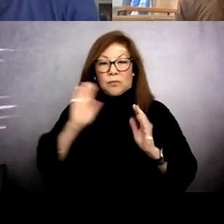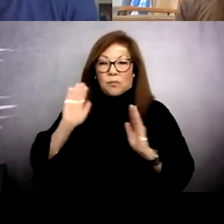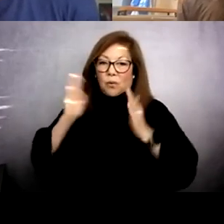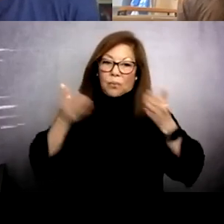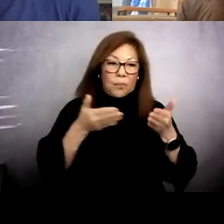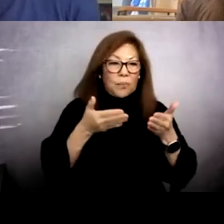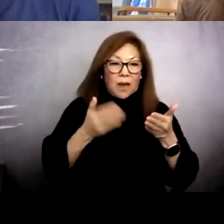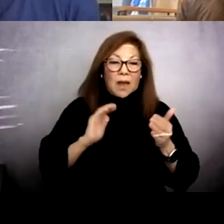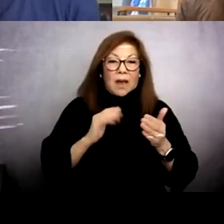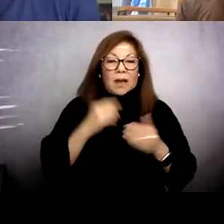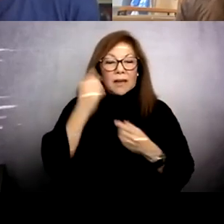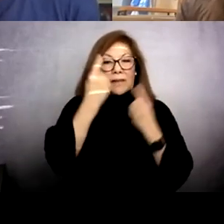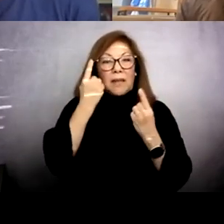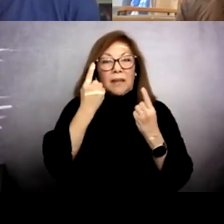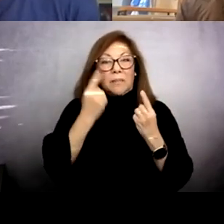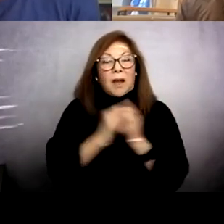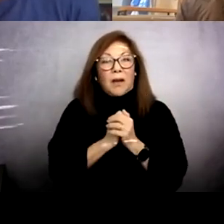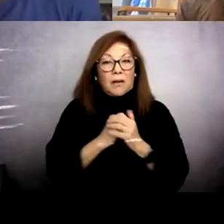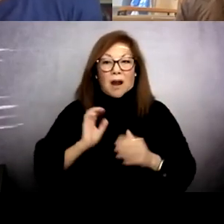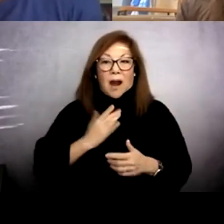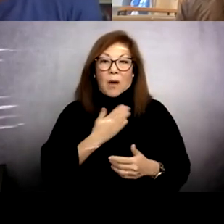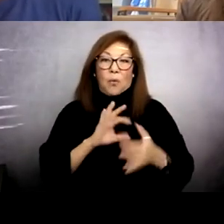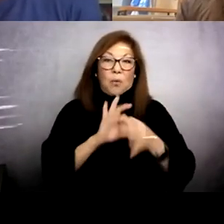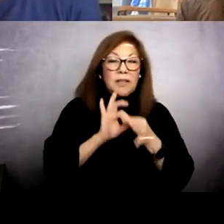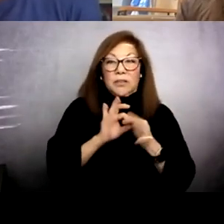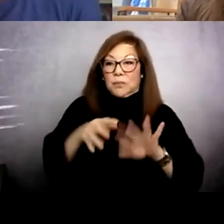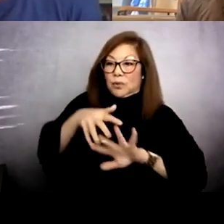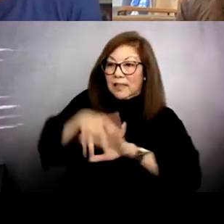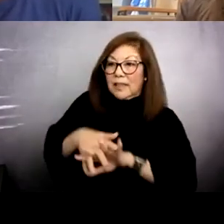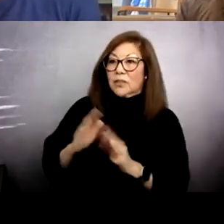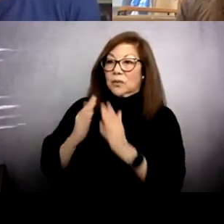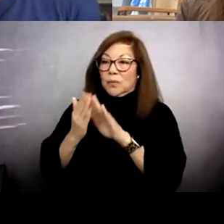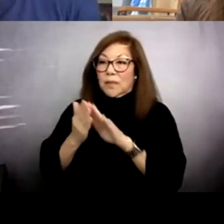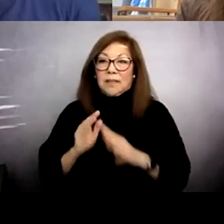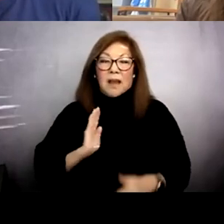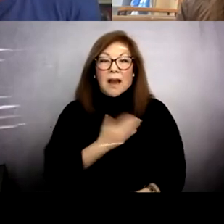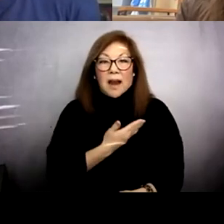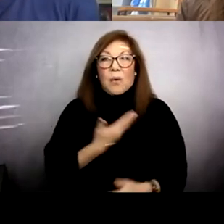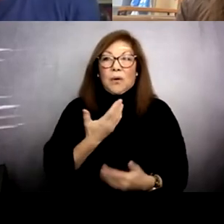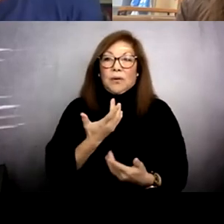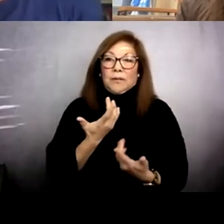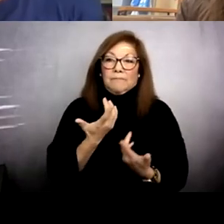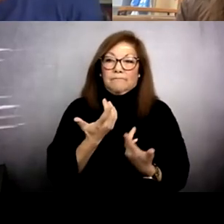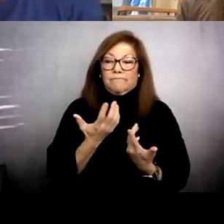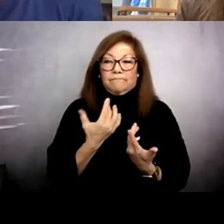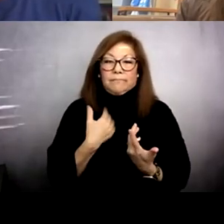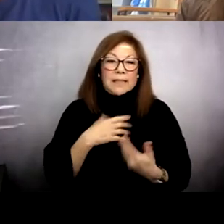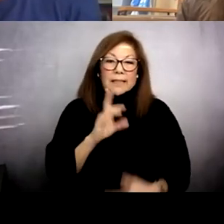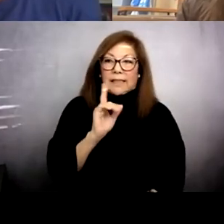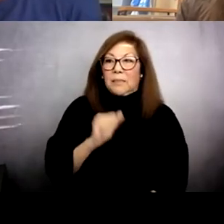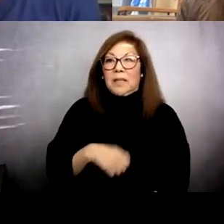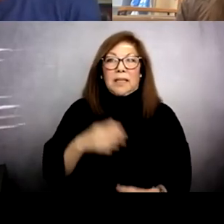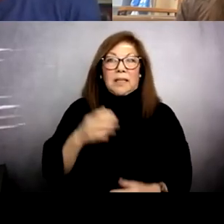more about our relationship to Indigenous communities, as you mentioned, our status as settlers, to thinking about disability justice, to